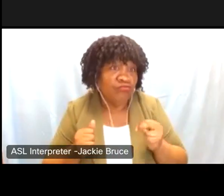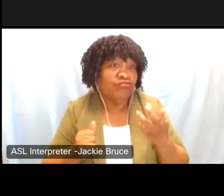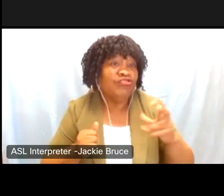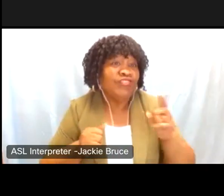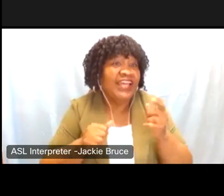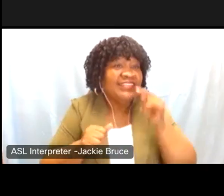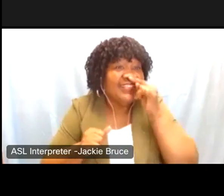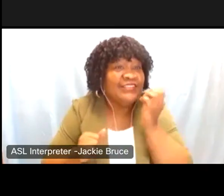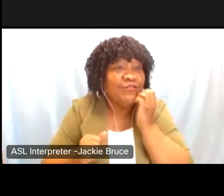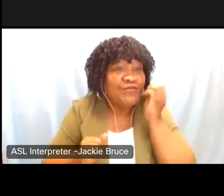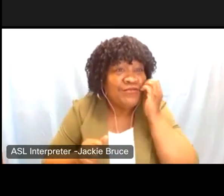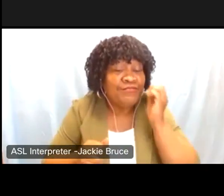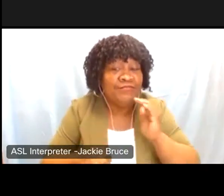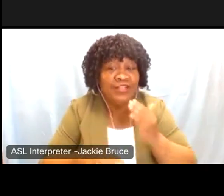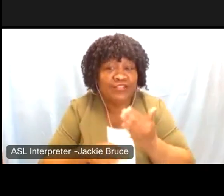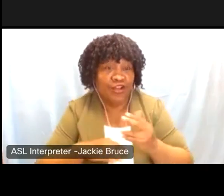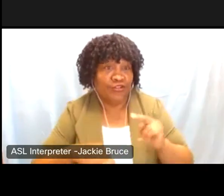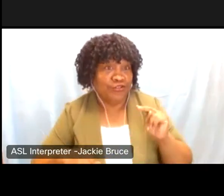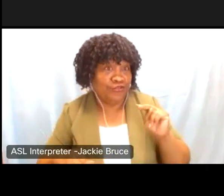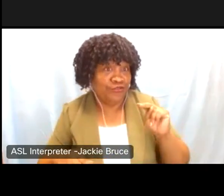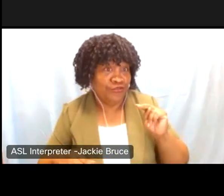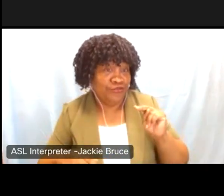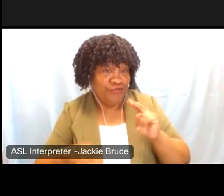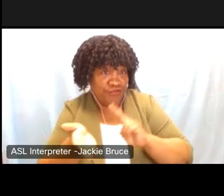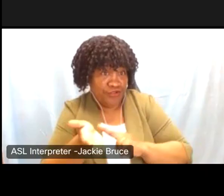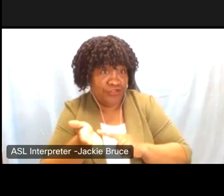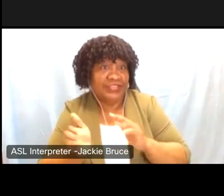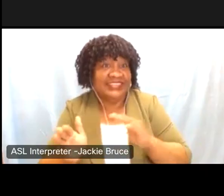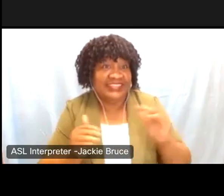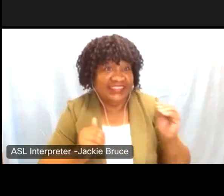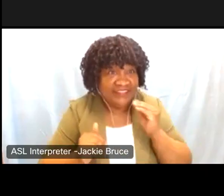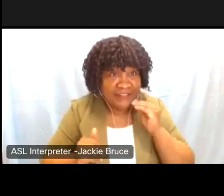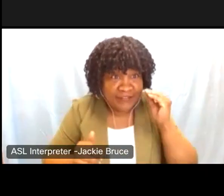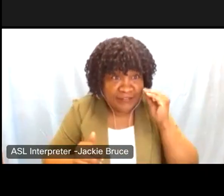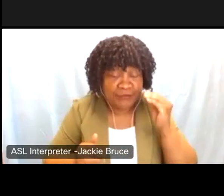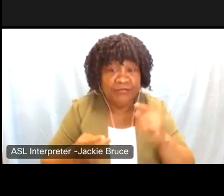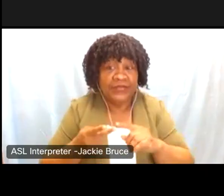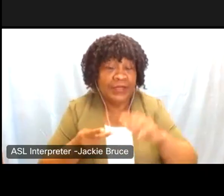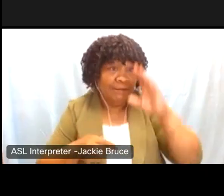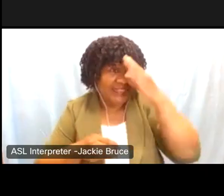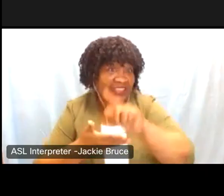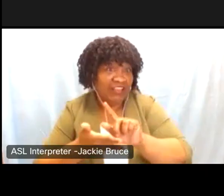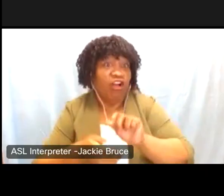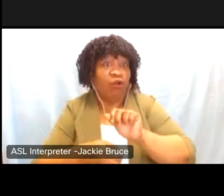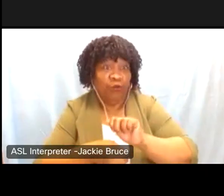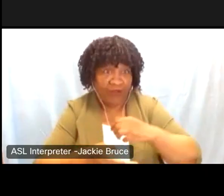daughter who is a nurse who was leaving the house, a son in law who was also working outside the